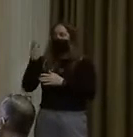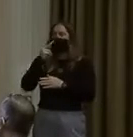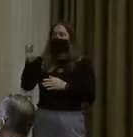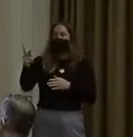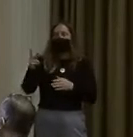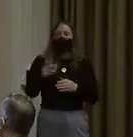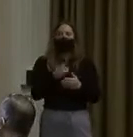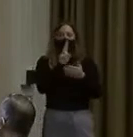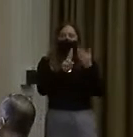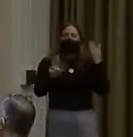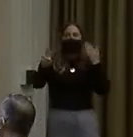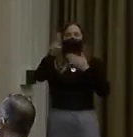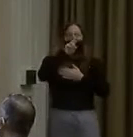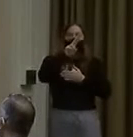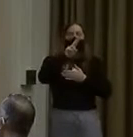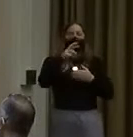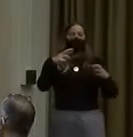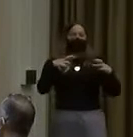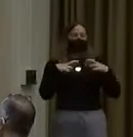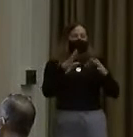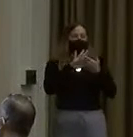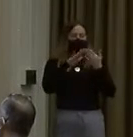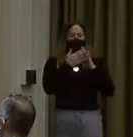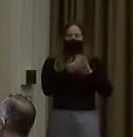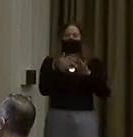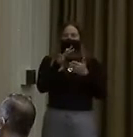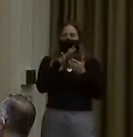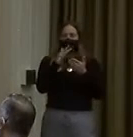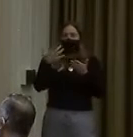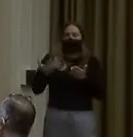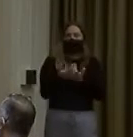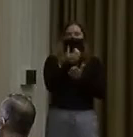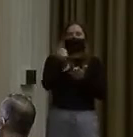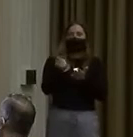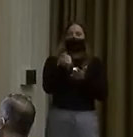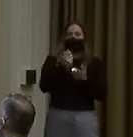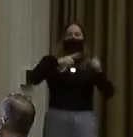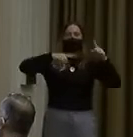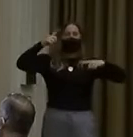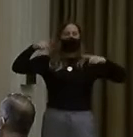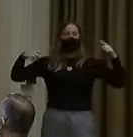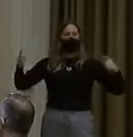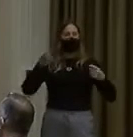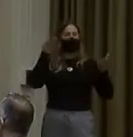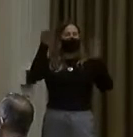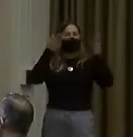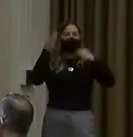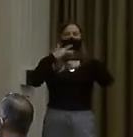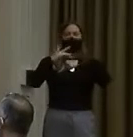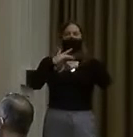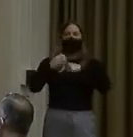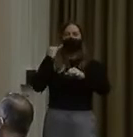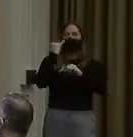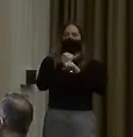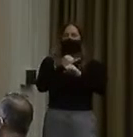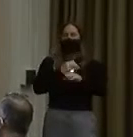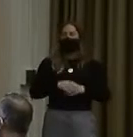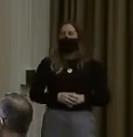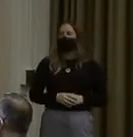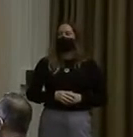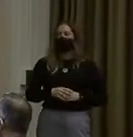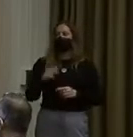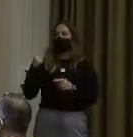retirement communities provide assisted living, taking advantage of the variety of amenities and services available on college campuses, and the